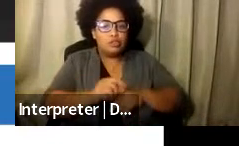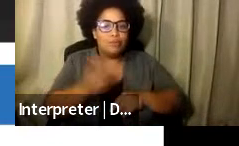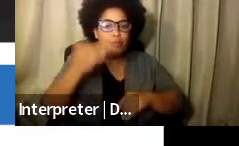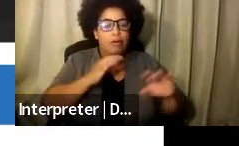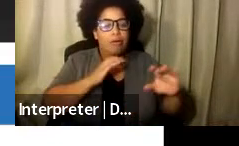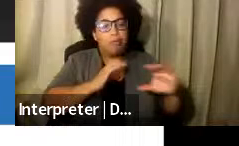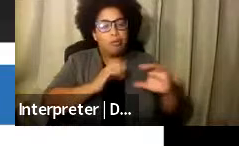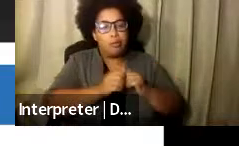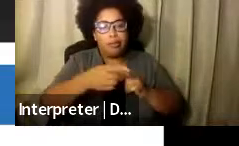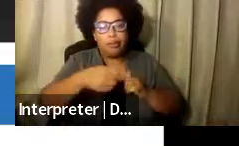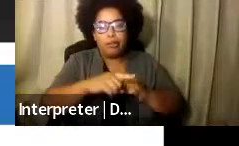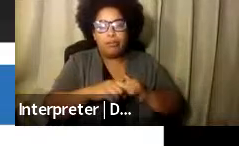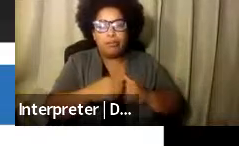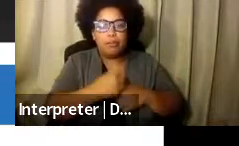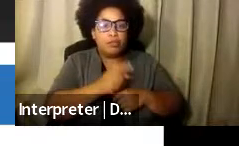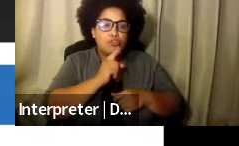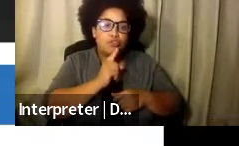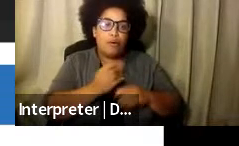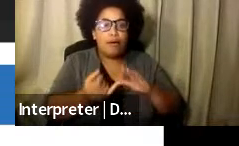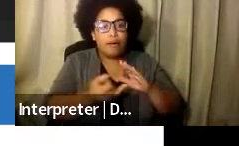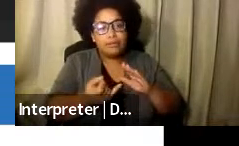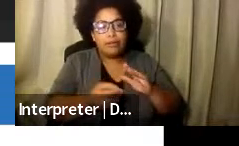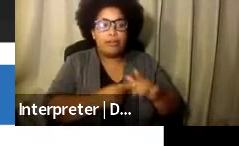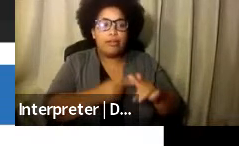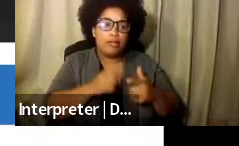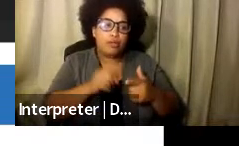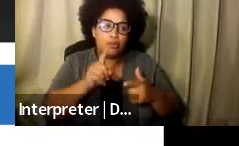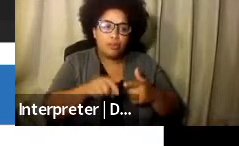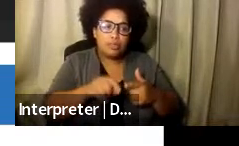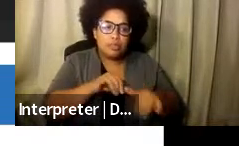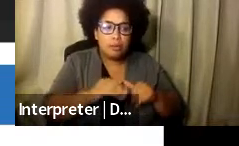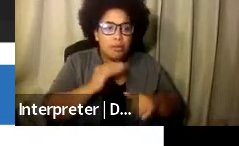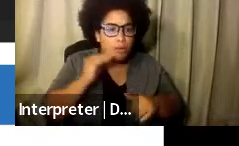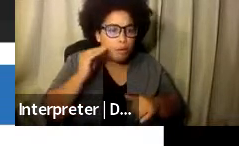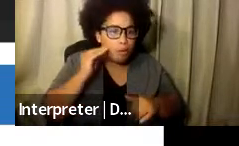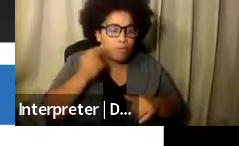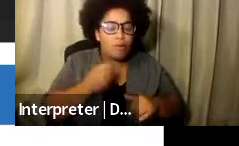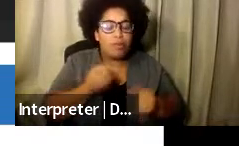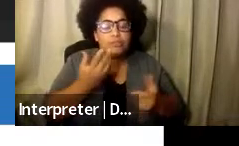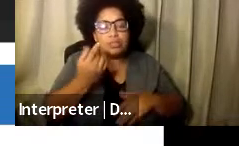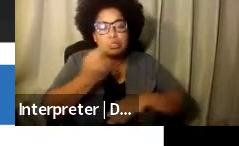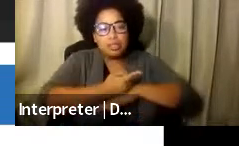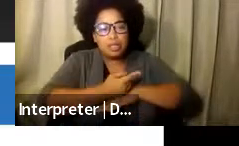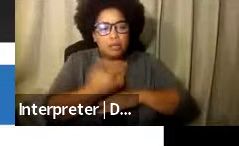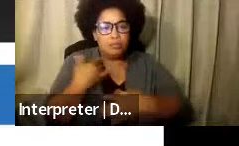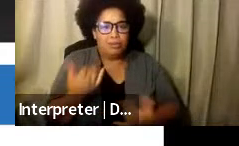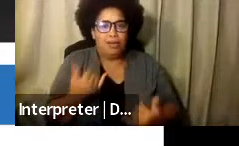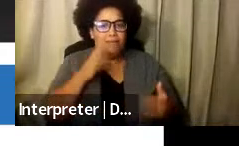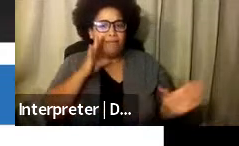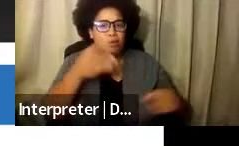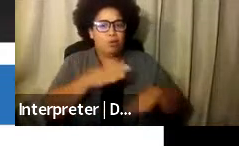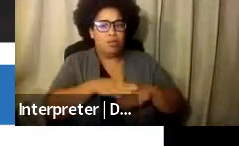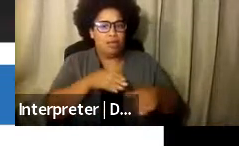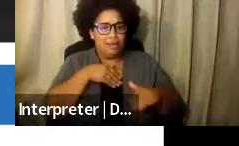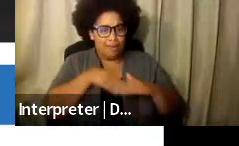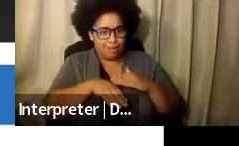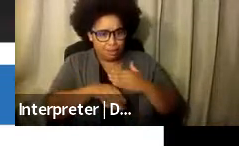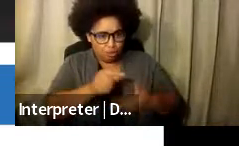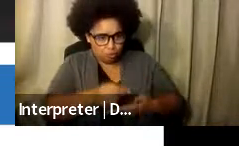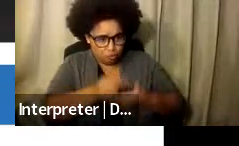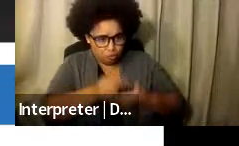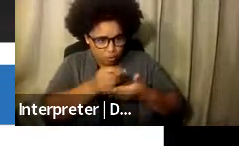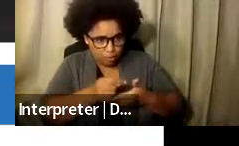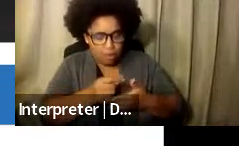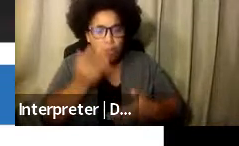where we, you know, please make sure to isolate and you have to stay home for these many days. We're really more focused on making sure they have access to treatment because